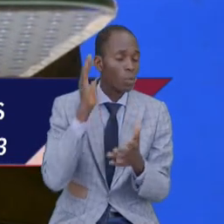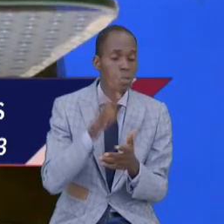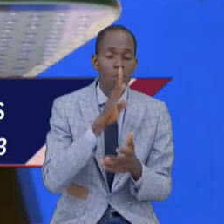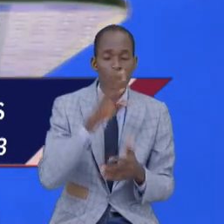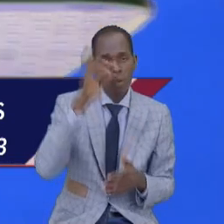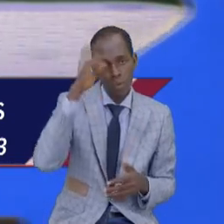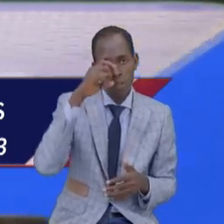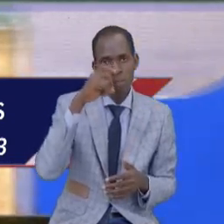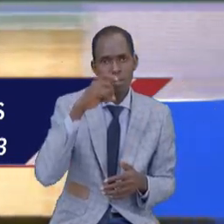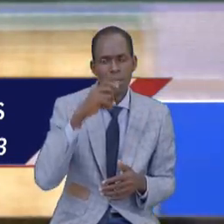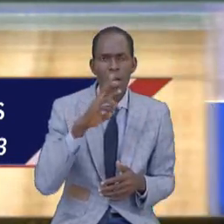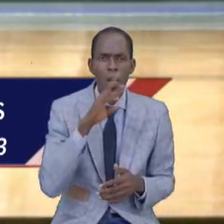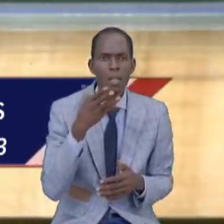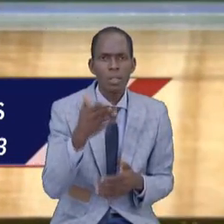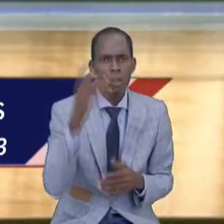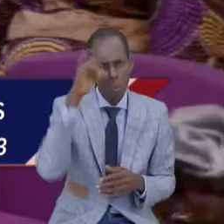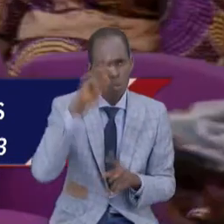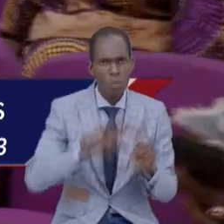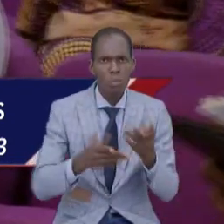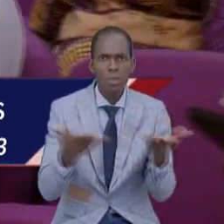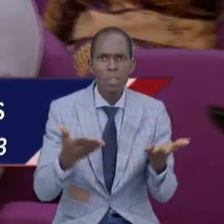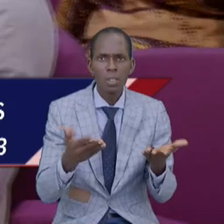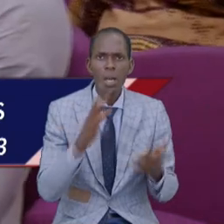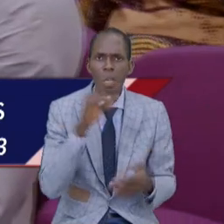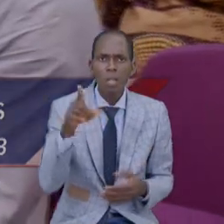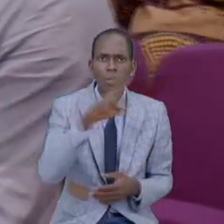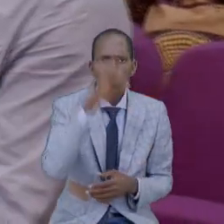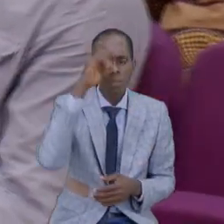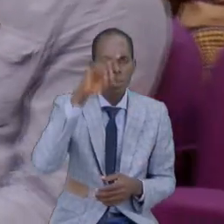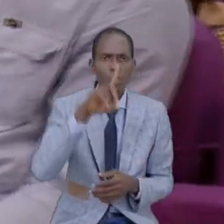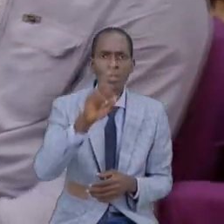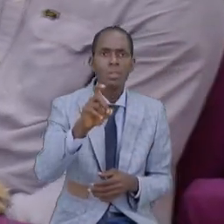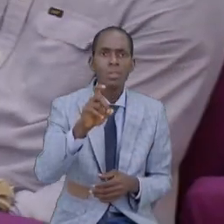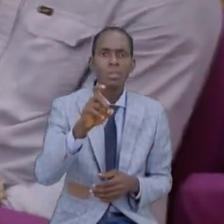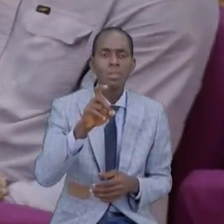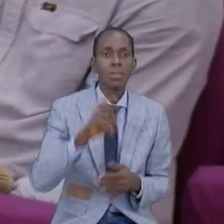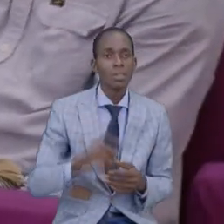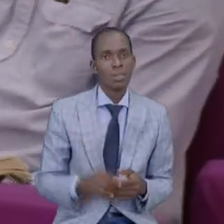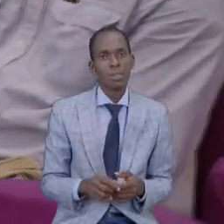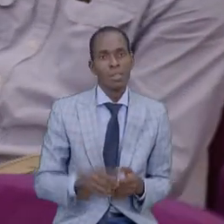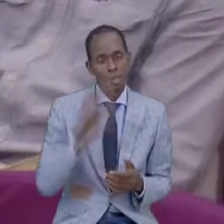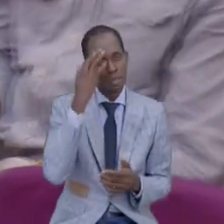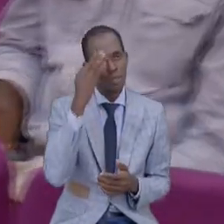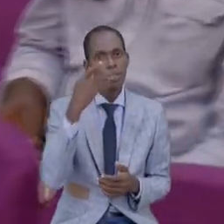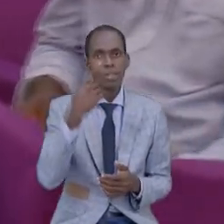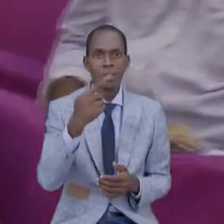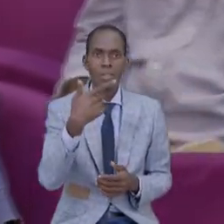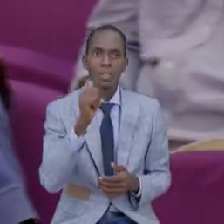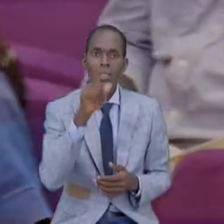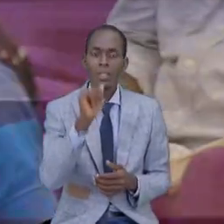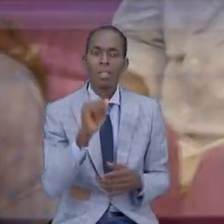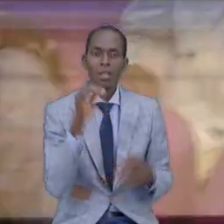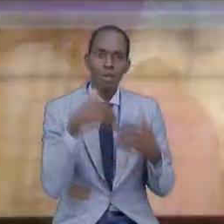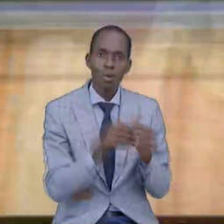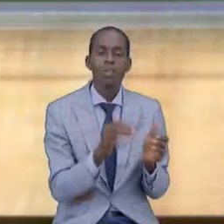they that be wise, are there wise people here today? I said, are there wise people here today? You know, the Galatians, that's what they lost. Oh,